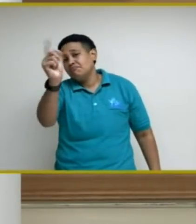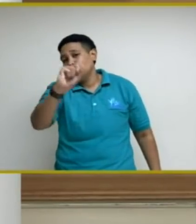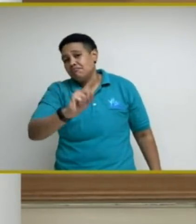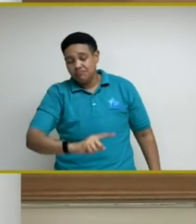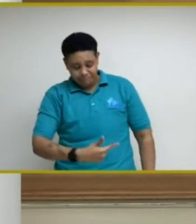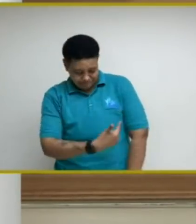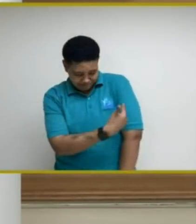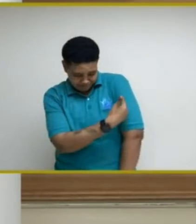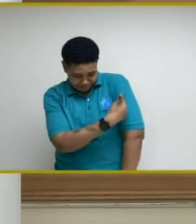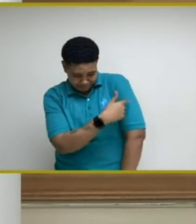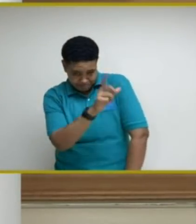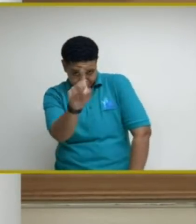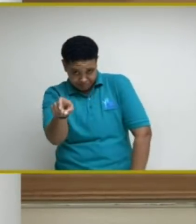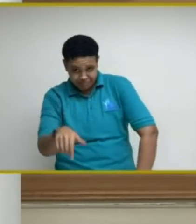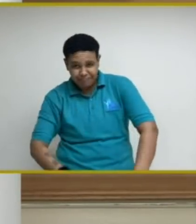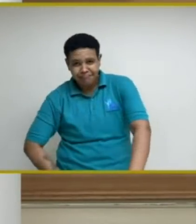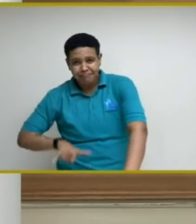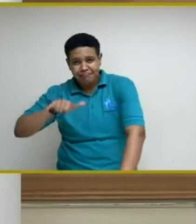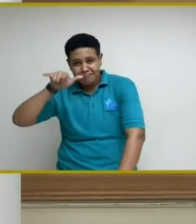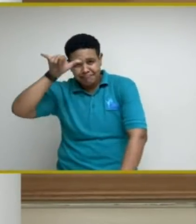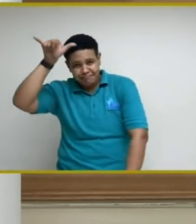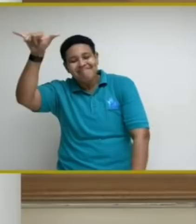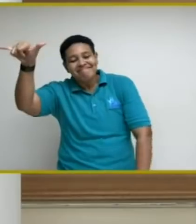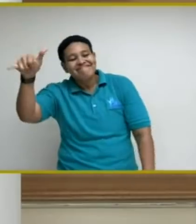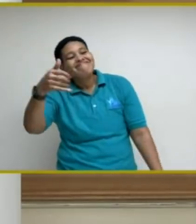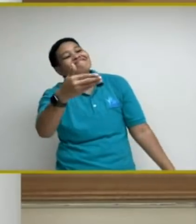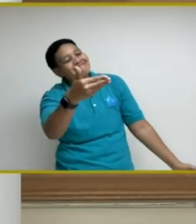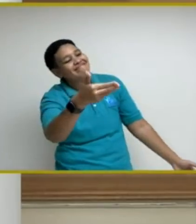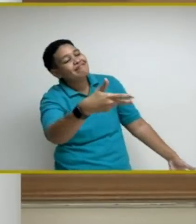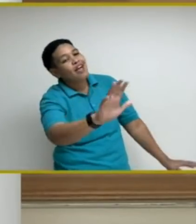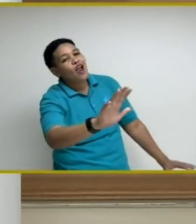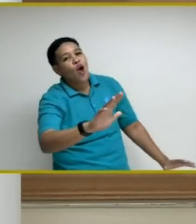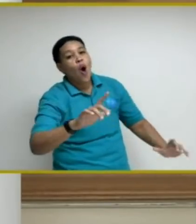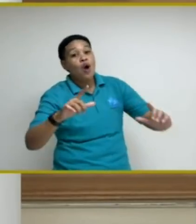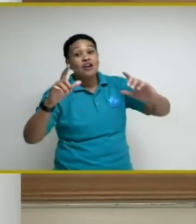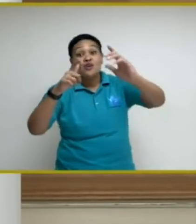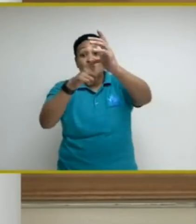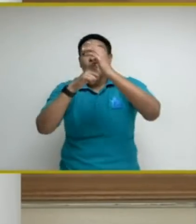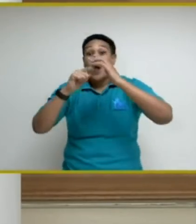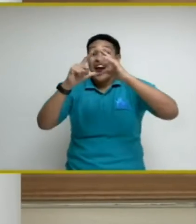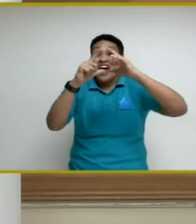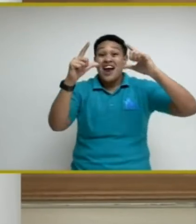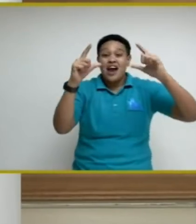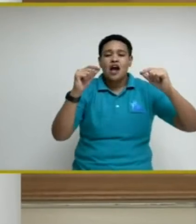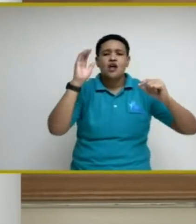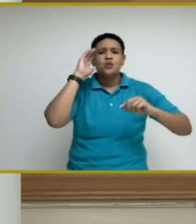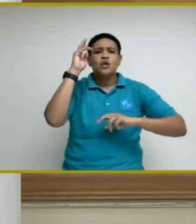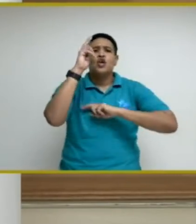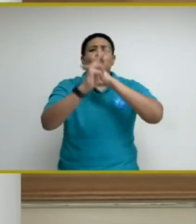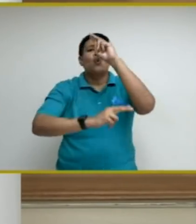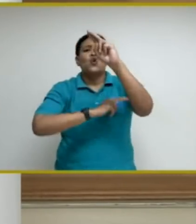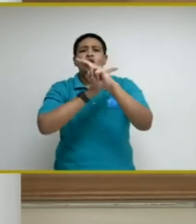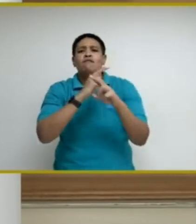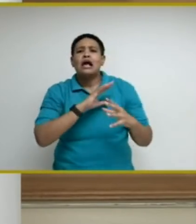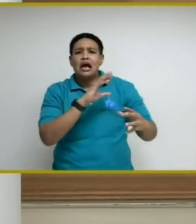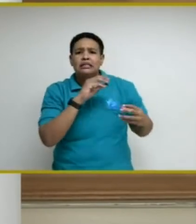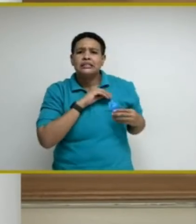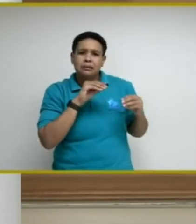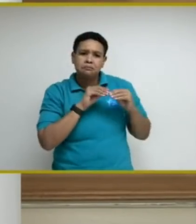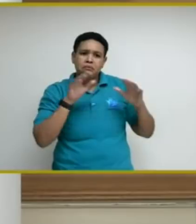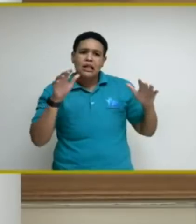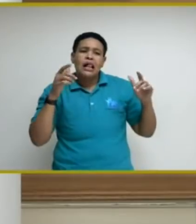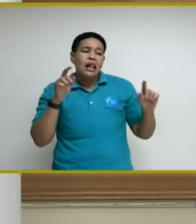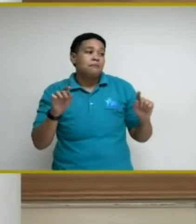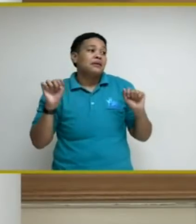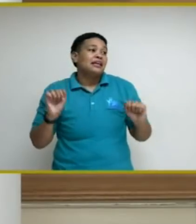the infrastructure, a card that is going to be universally accepted and, of